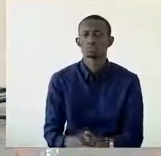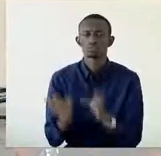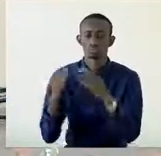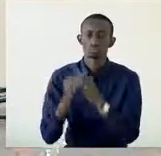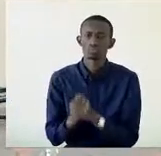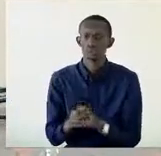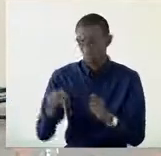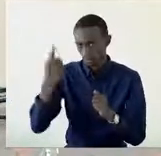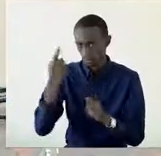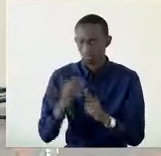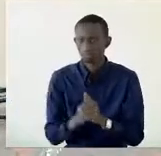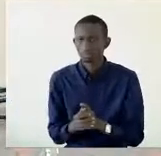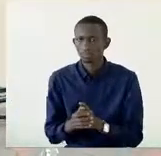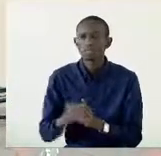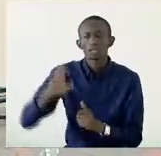withdrawing groups.